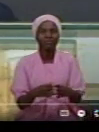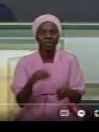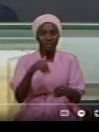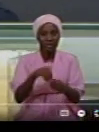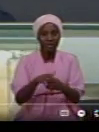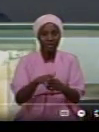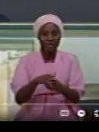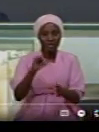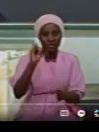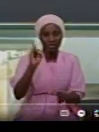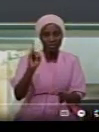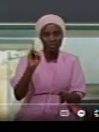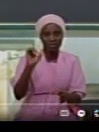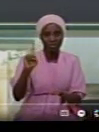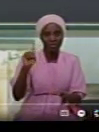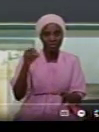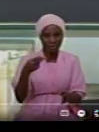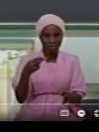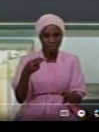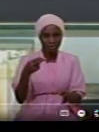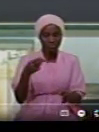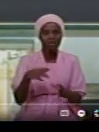Isaiah chapter